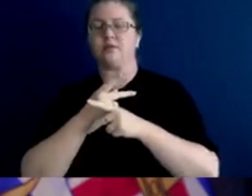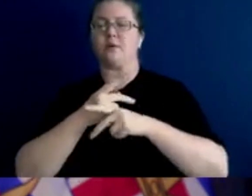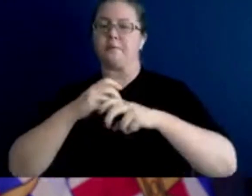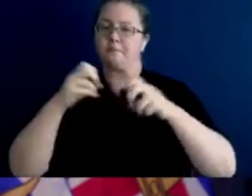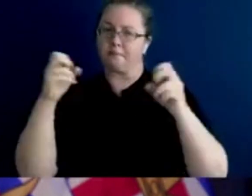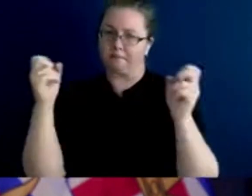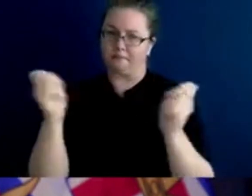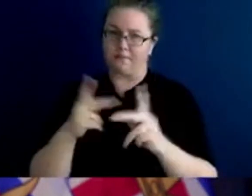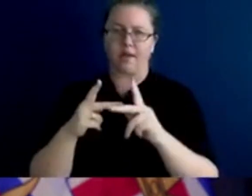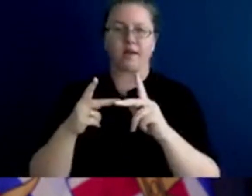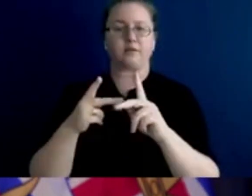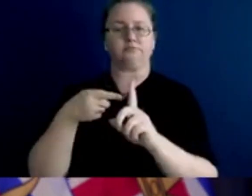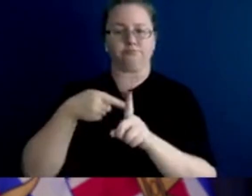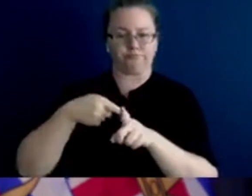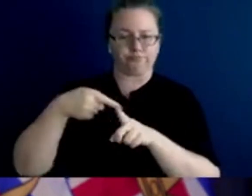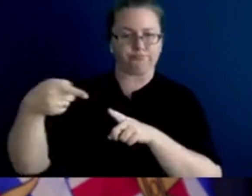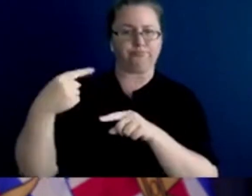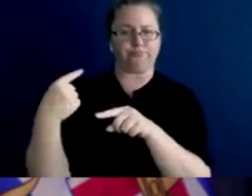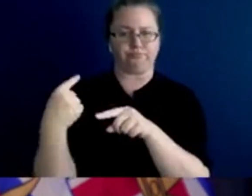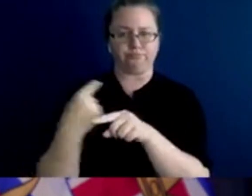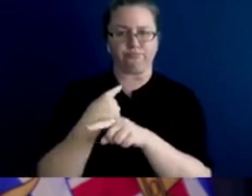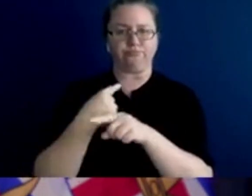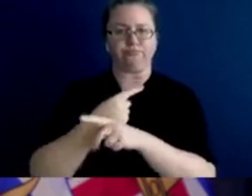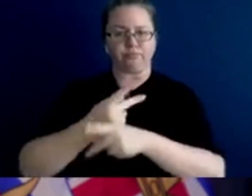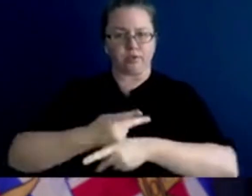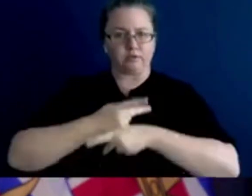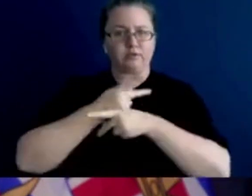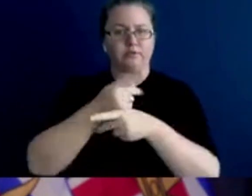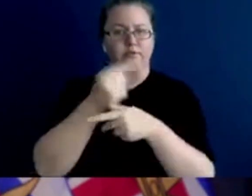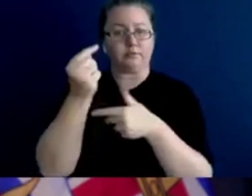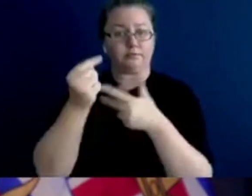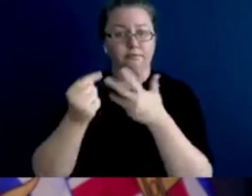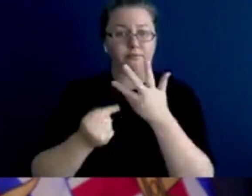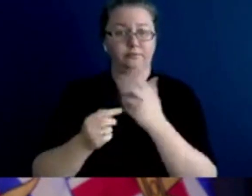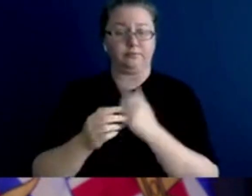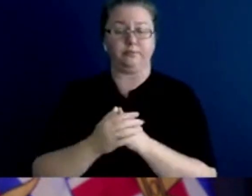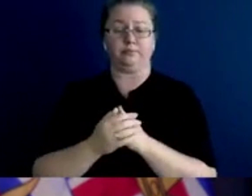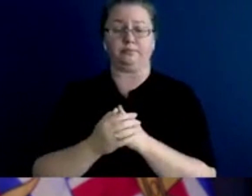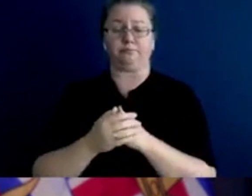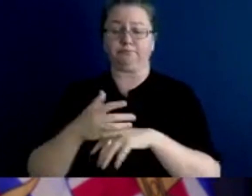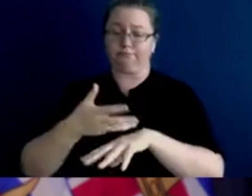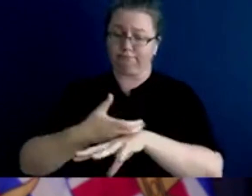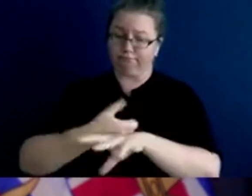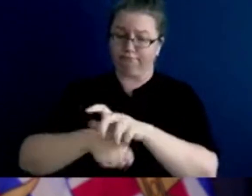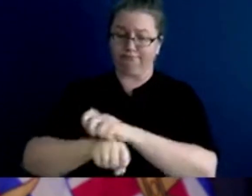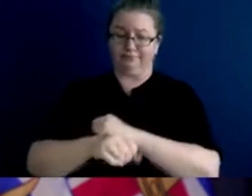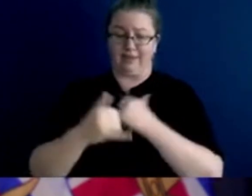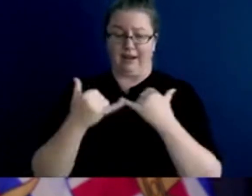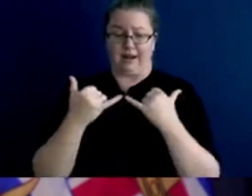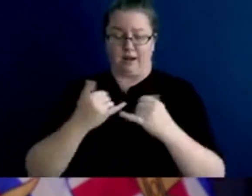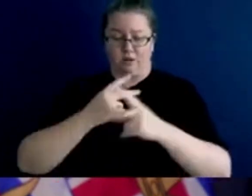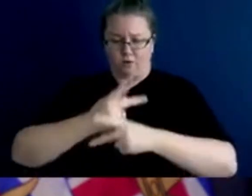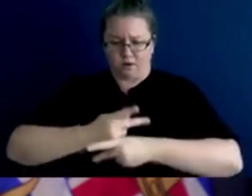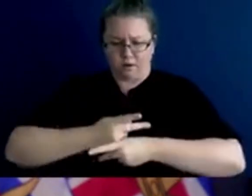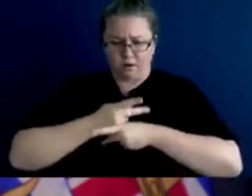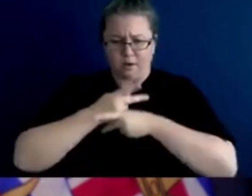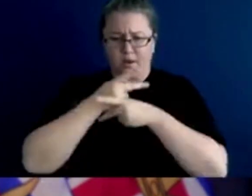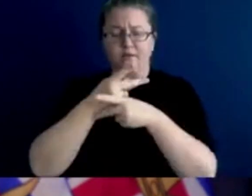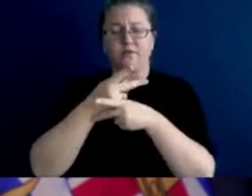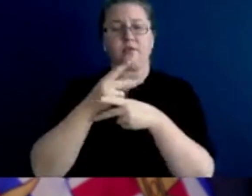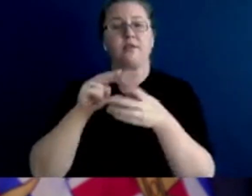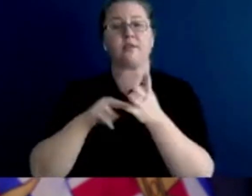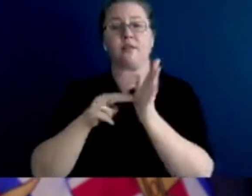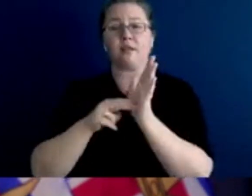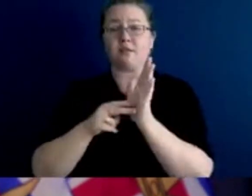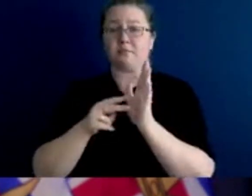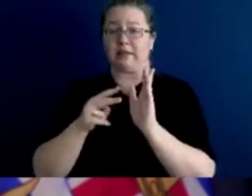as possible in our community open and functioning. How well we are able to do this is in all of our